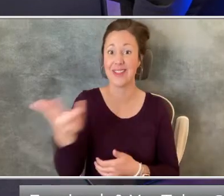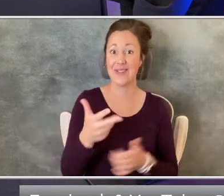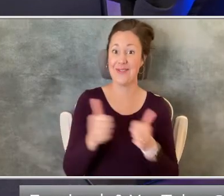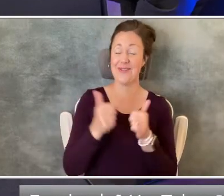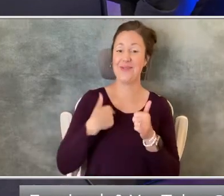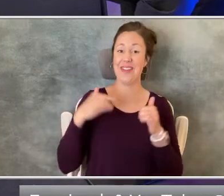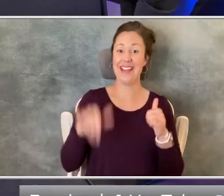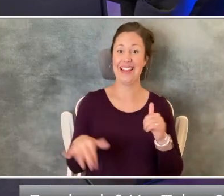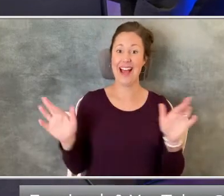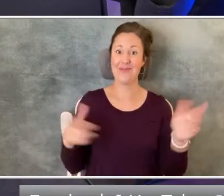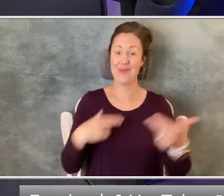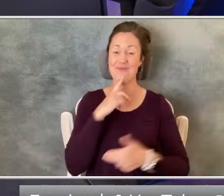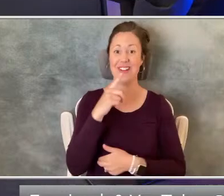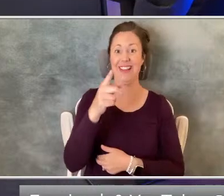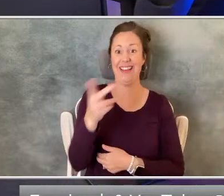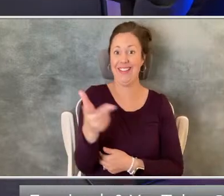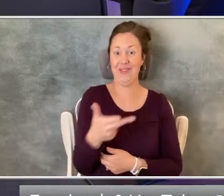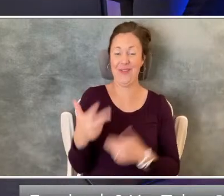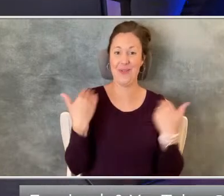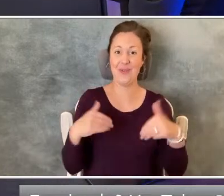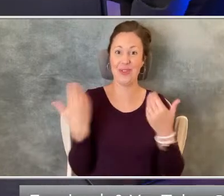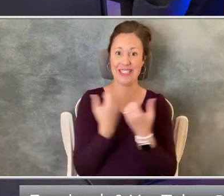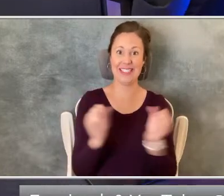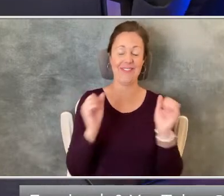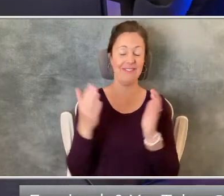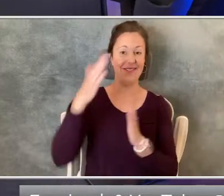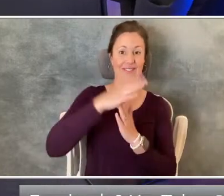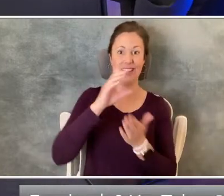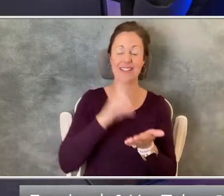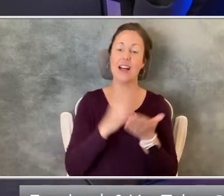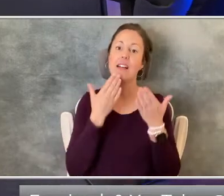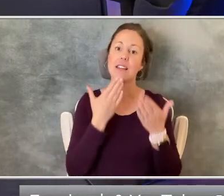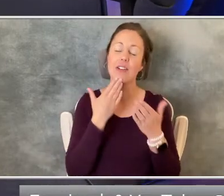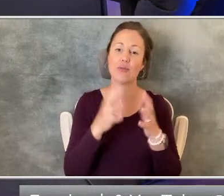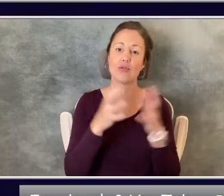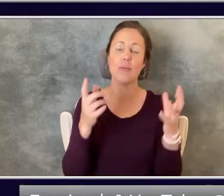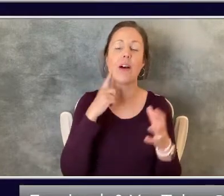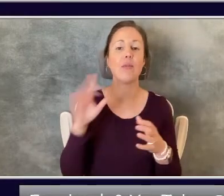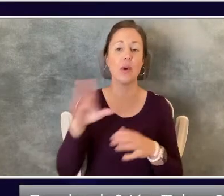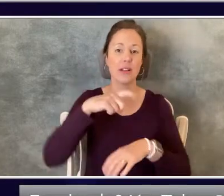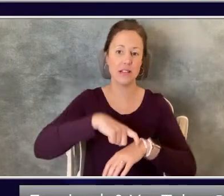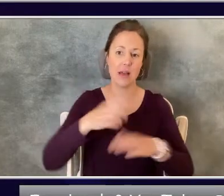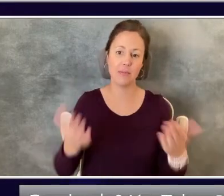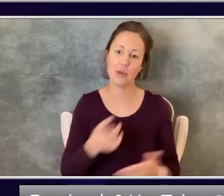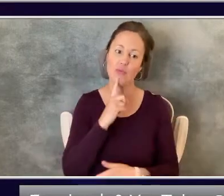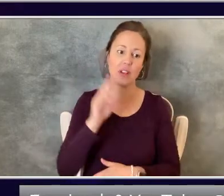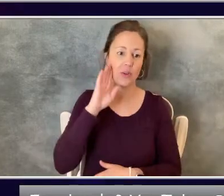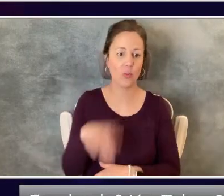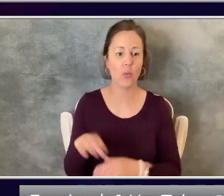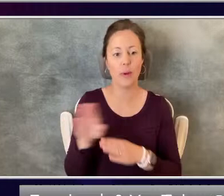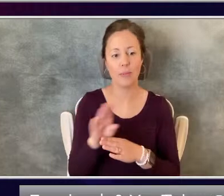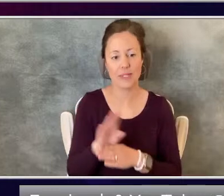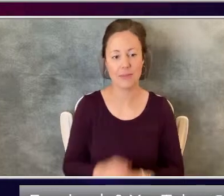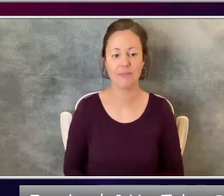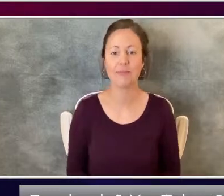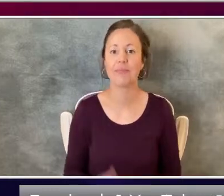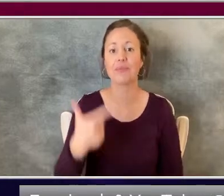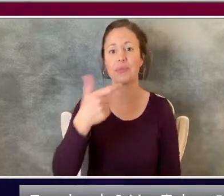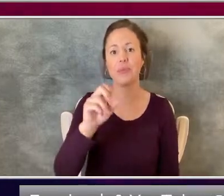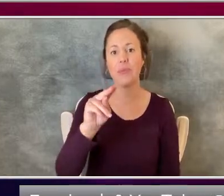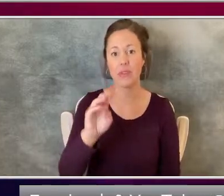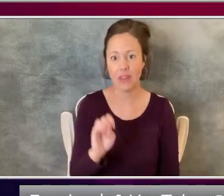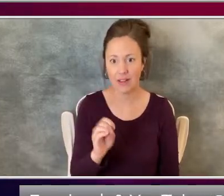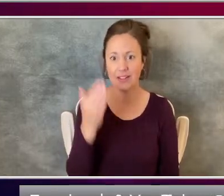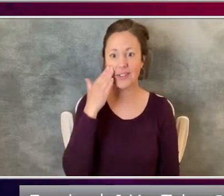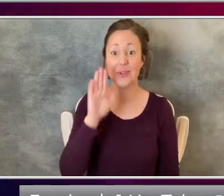safe cast to have. Thank you for making time to be here. We know you're very busy. Gene, I want to get right to you with this first question. We know your new heart